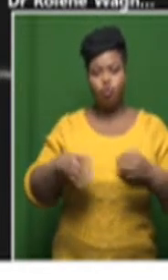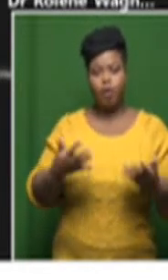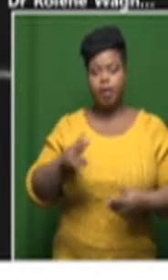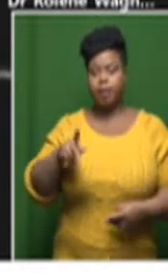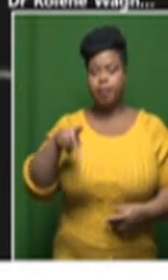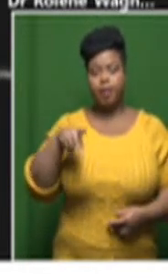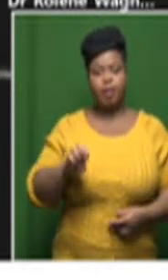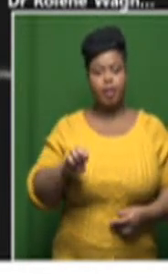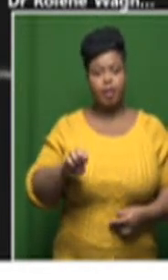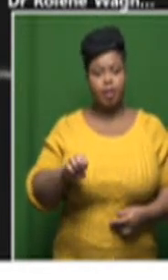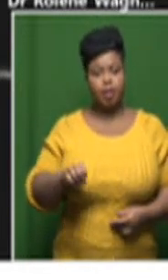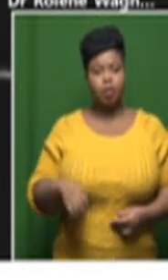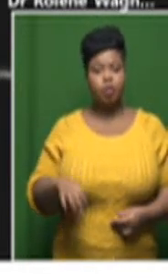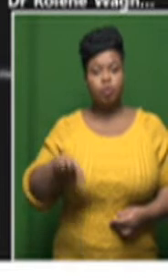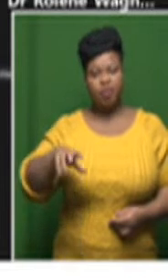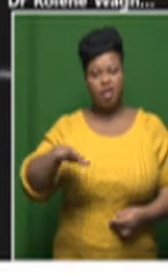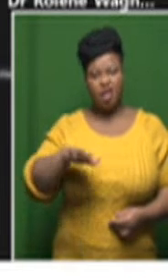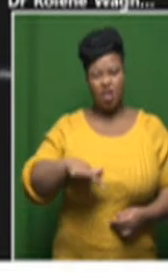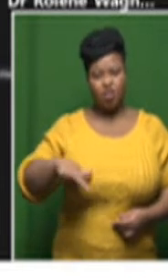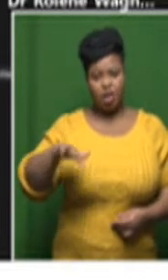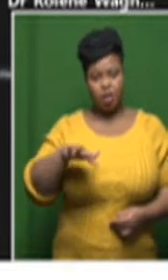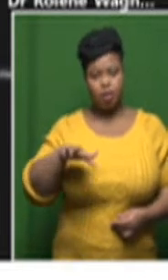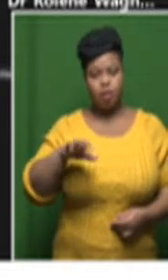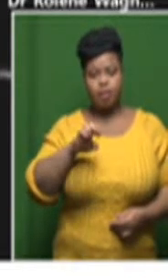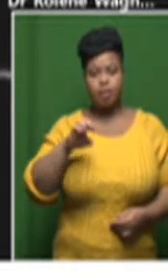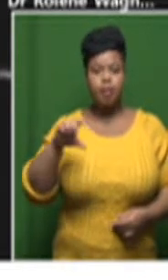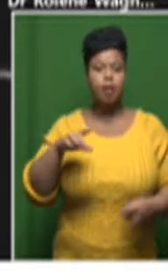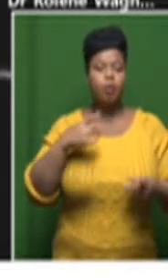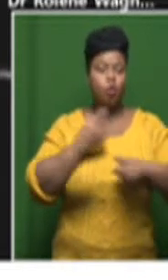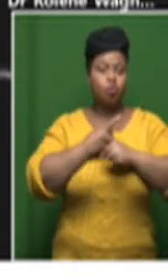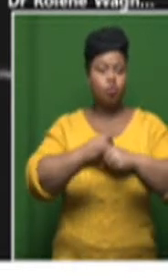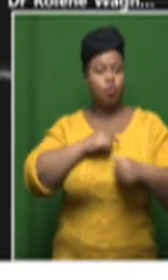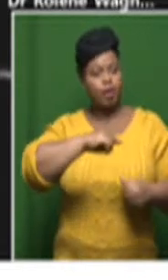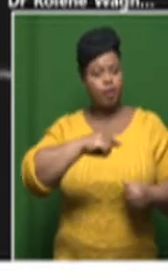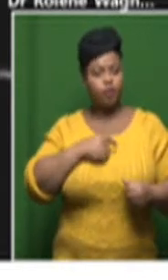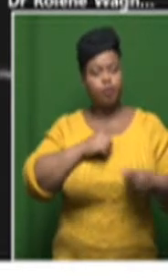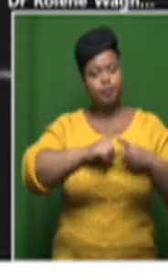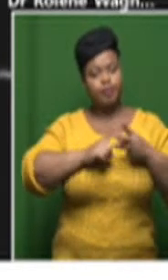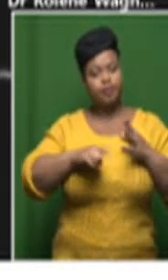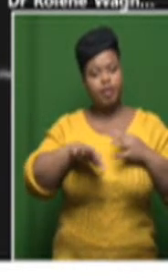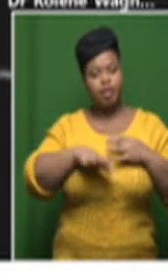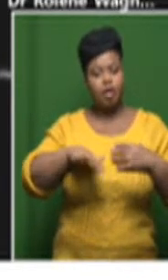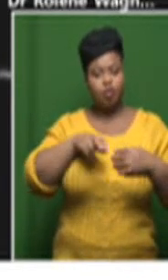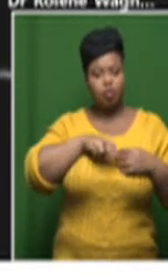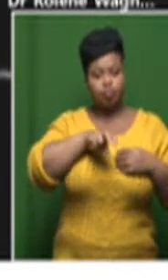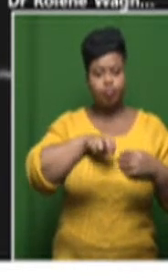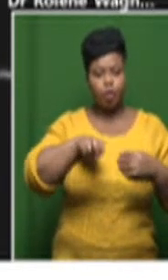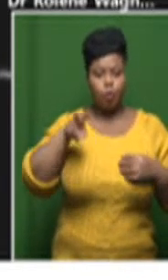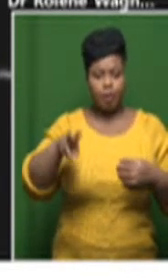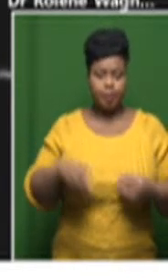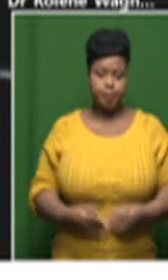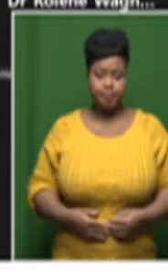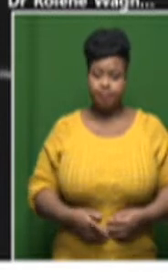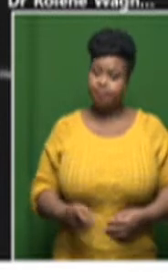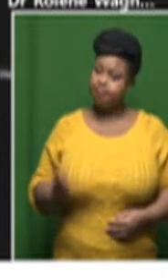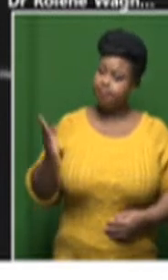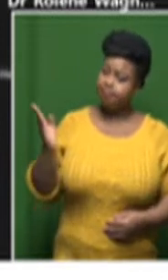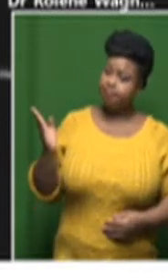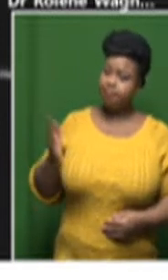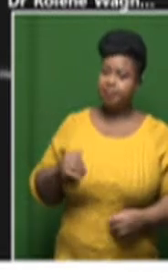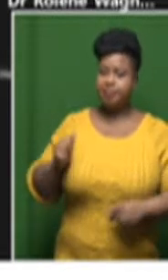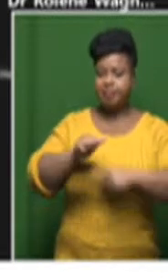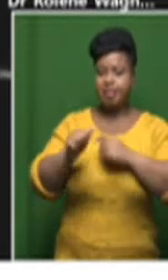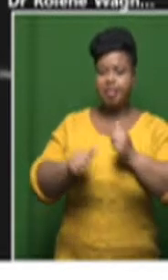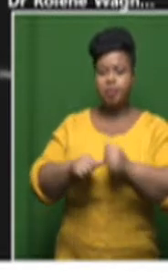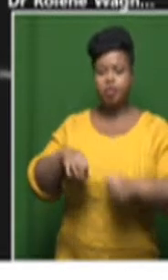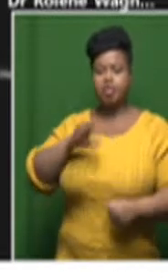Grobegge from the underserviced areas to our Momentum vaccination sites. This is just our deputy mayor